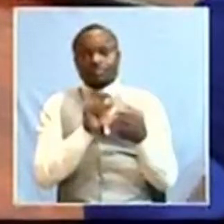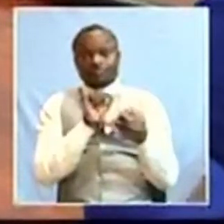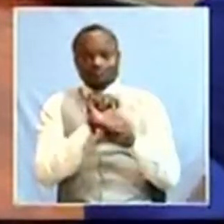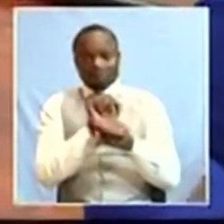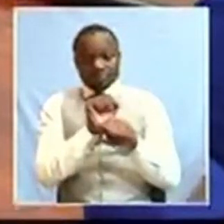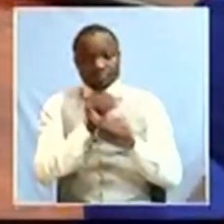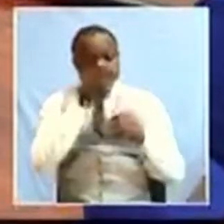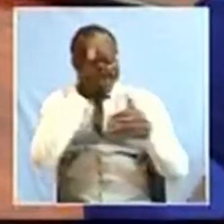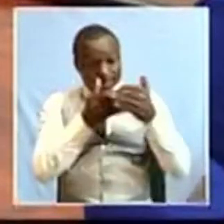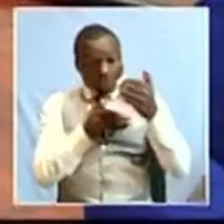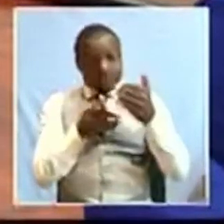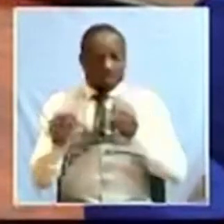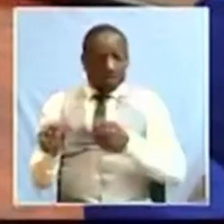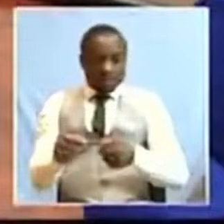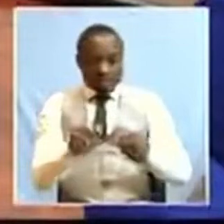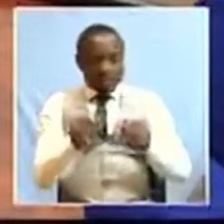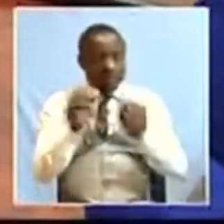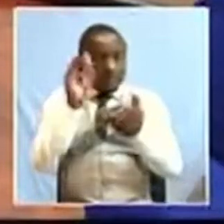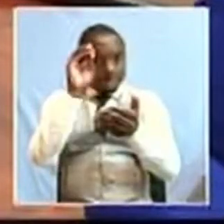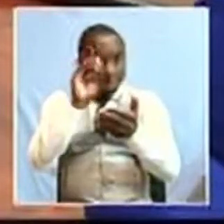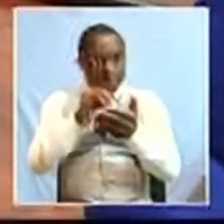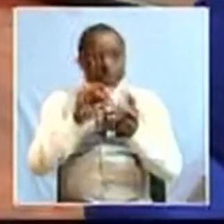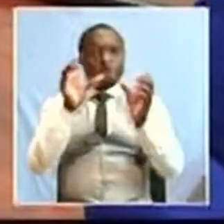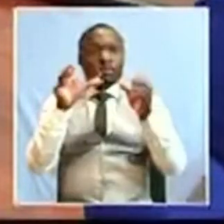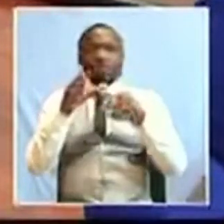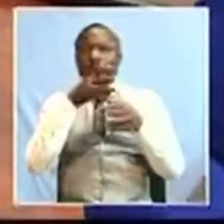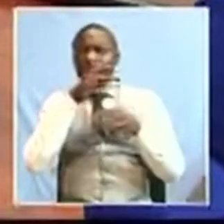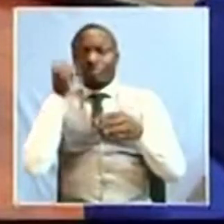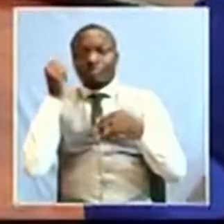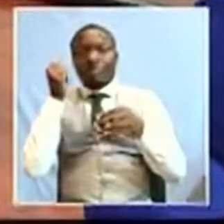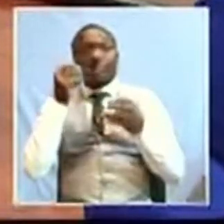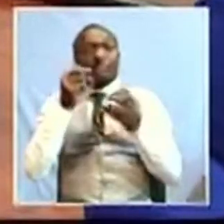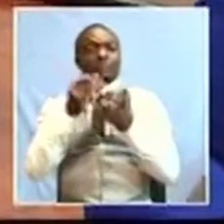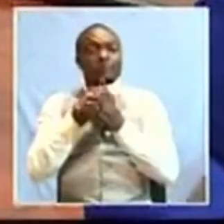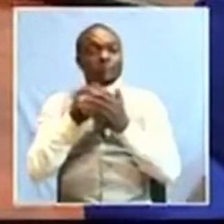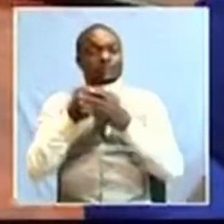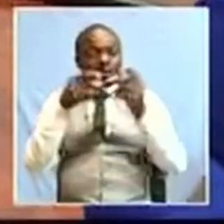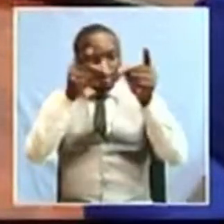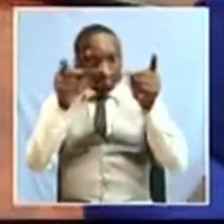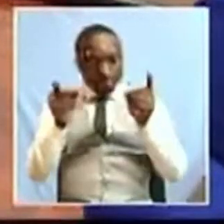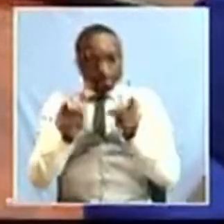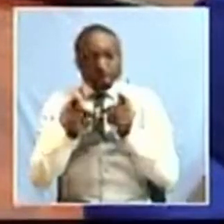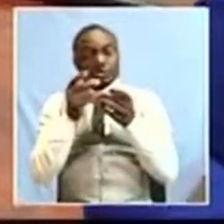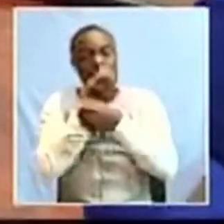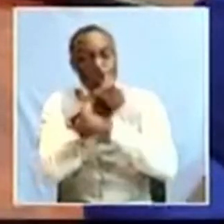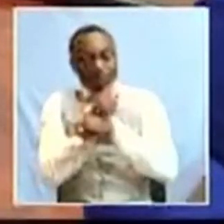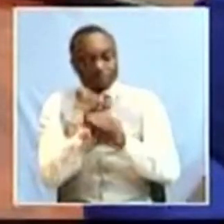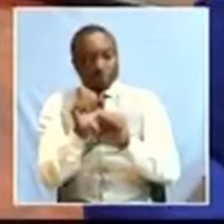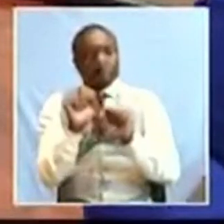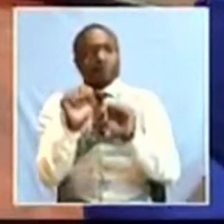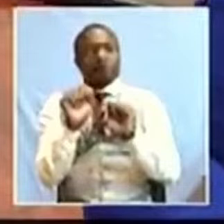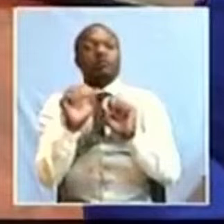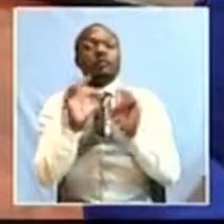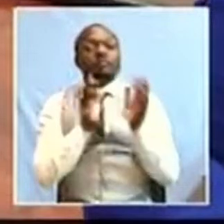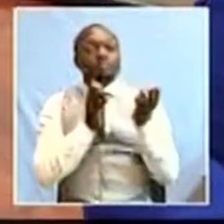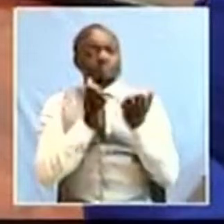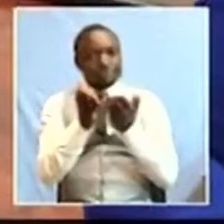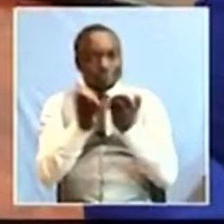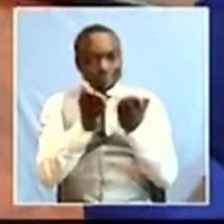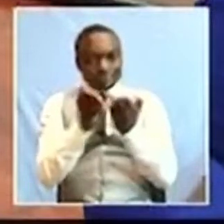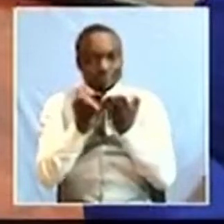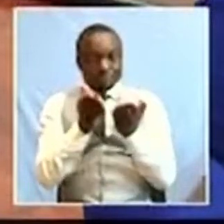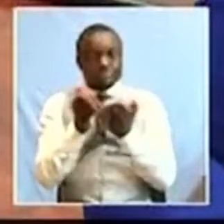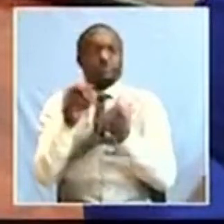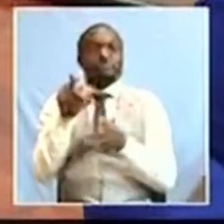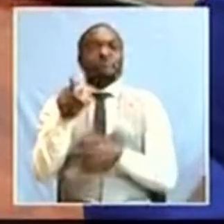strategies have placed the council in a better financial position to address mandatory service needs